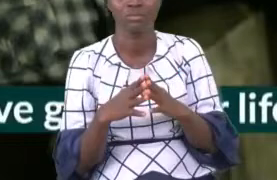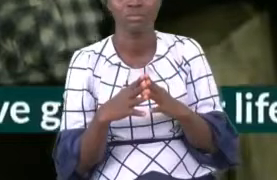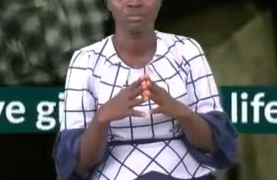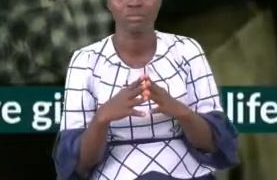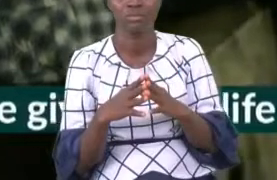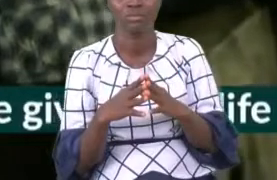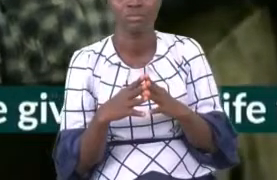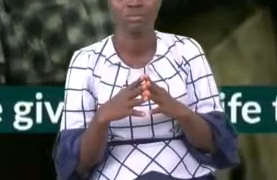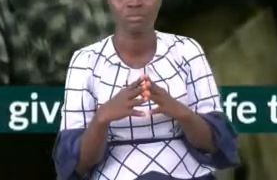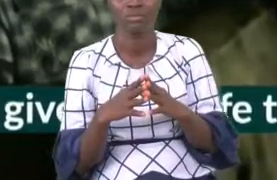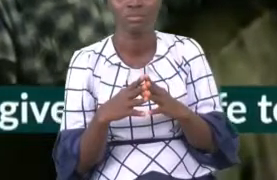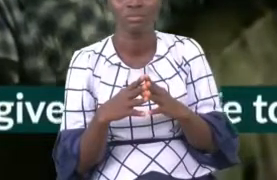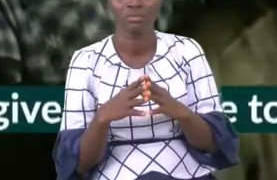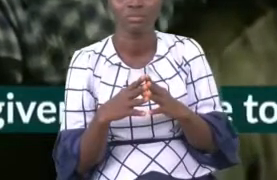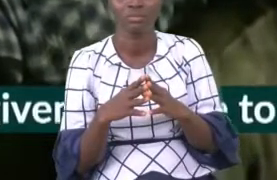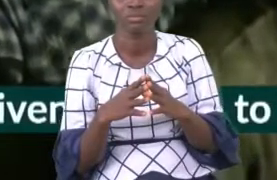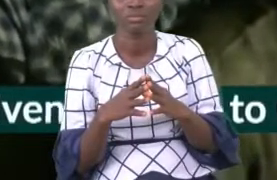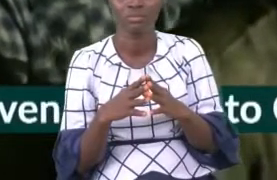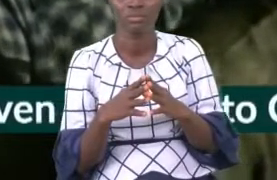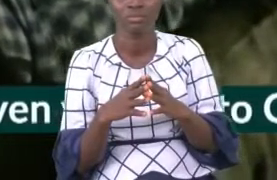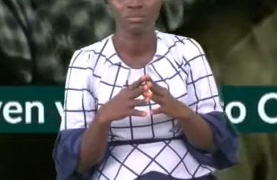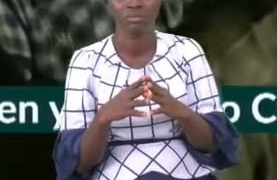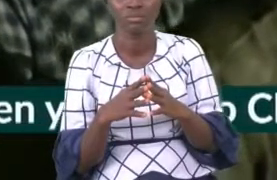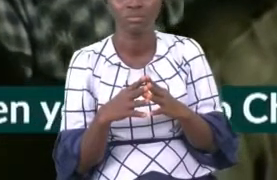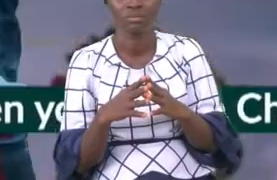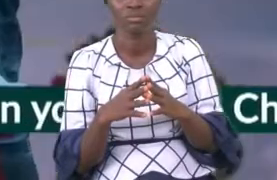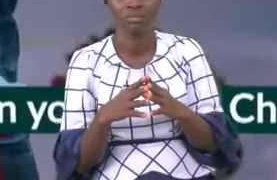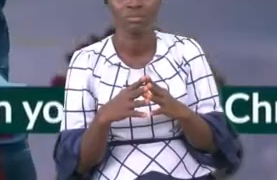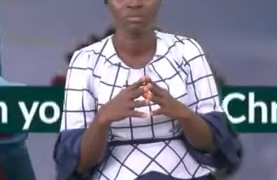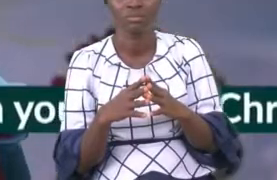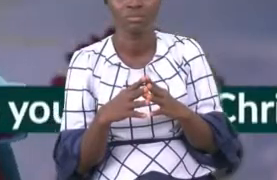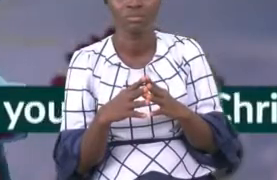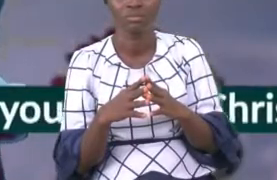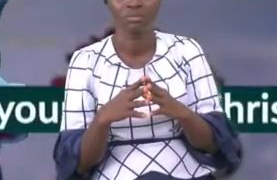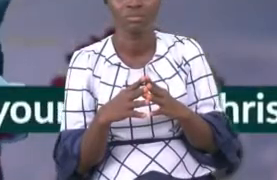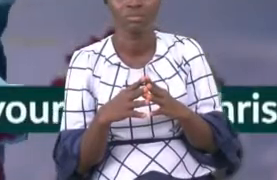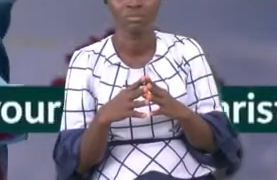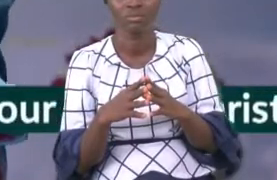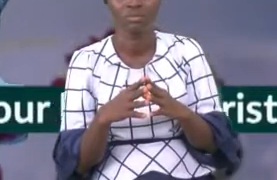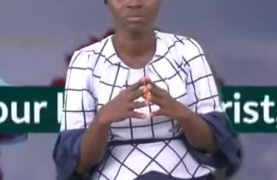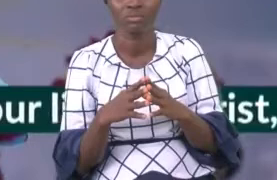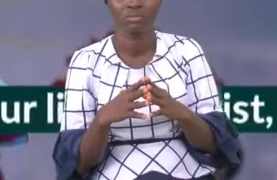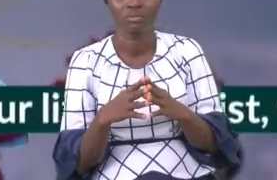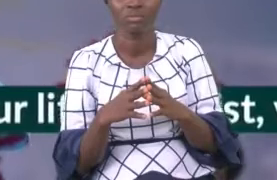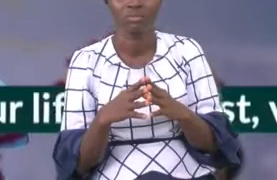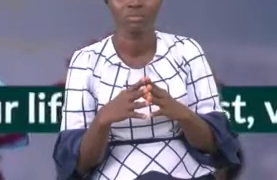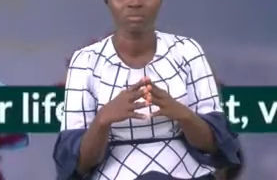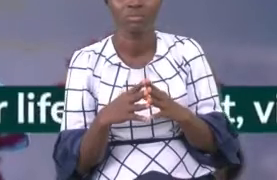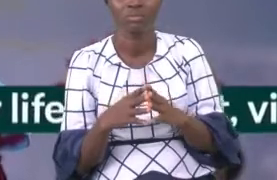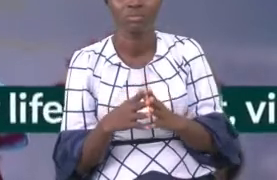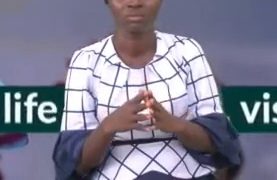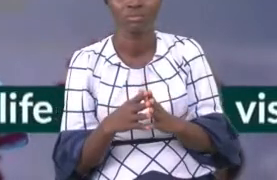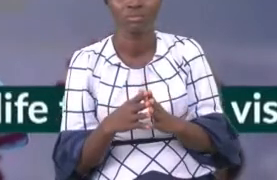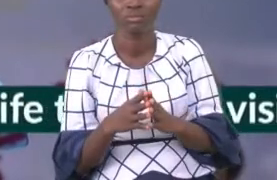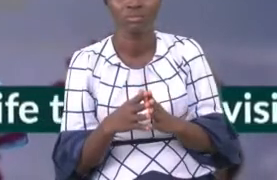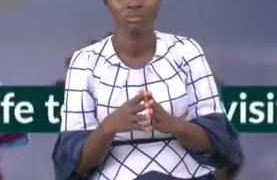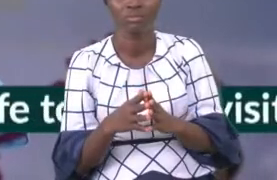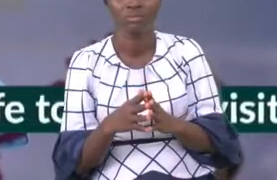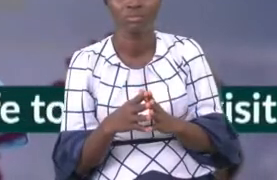All right, I can see the flag. Thank you. All right, I can see the flag. Thank you. To my right.